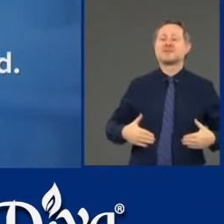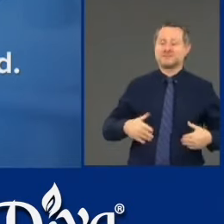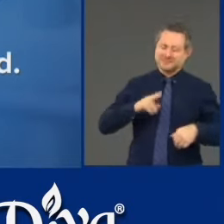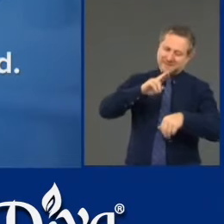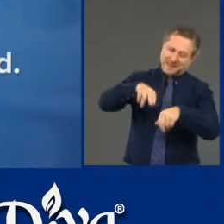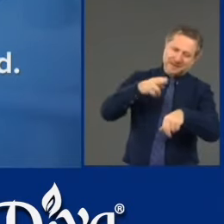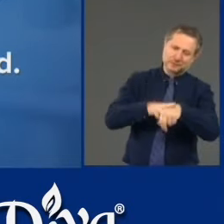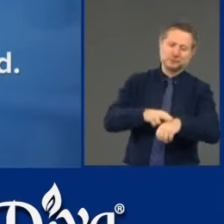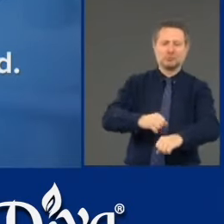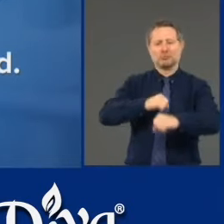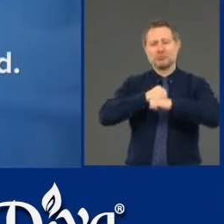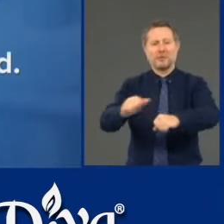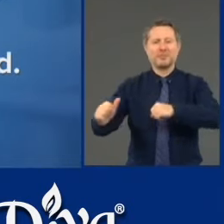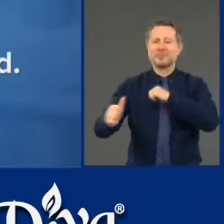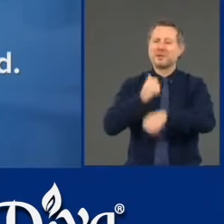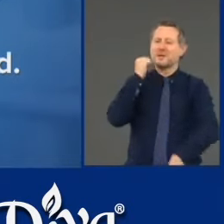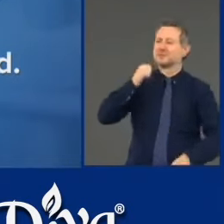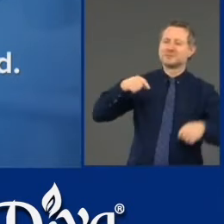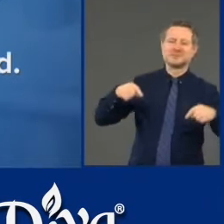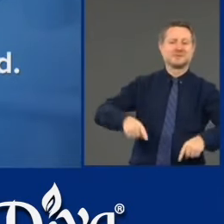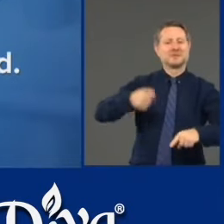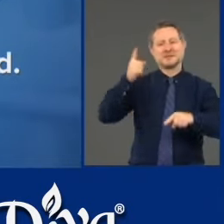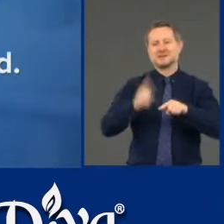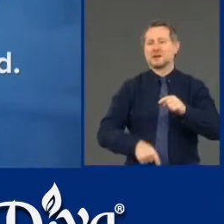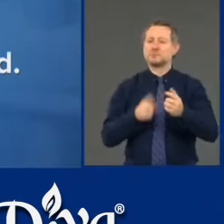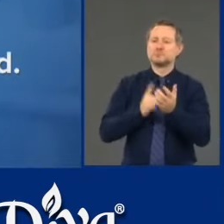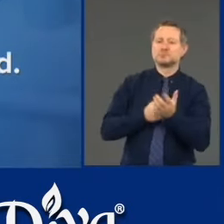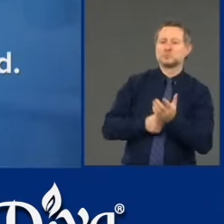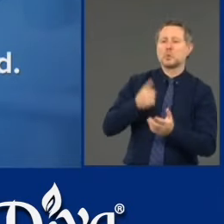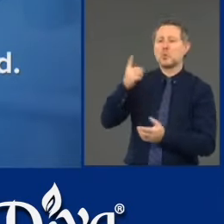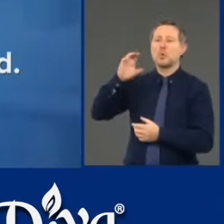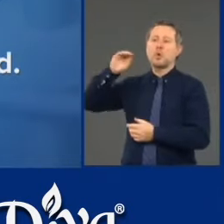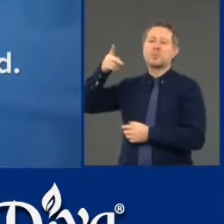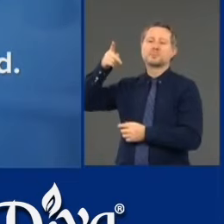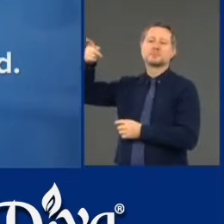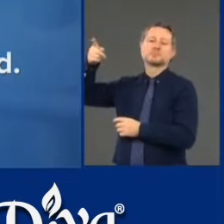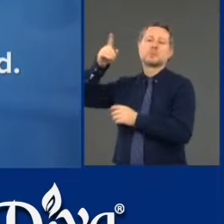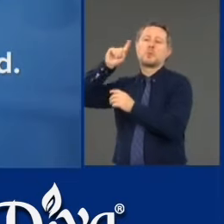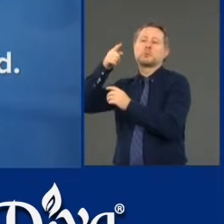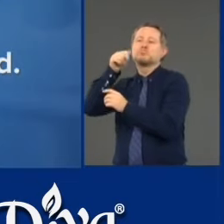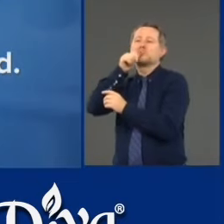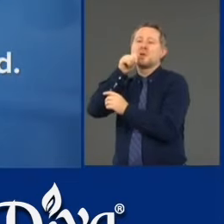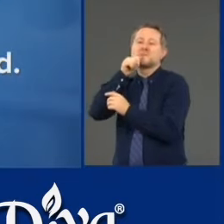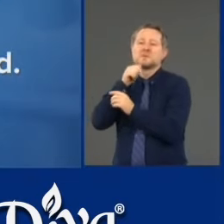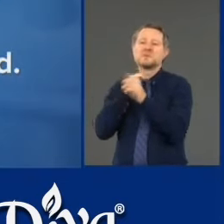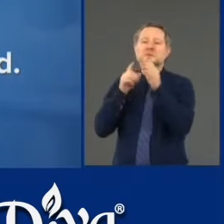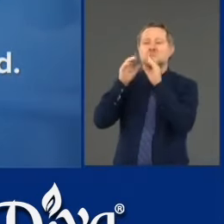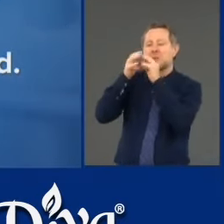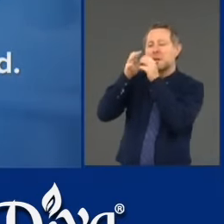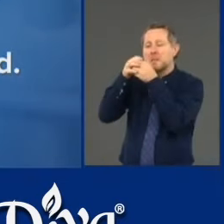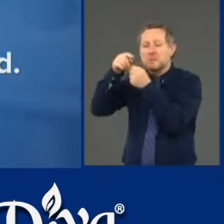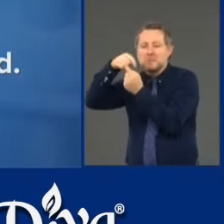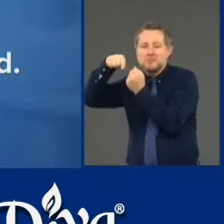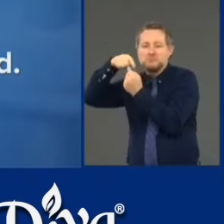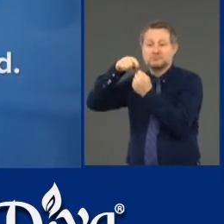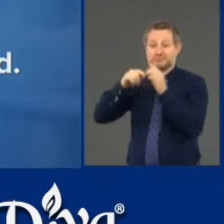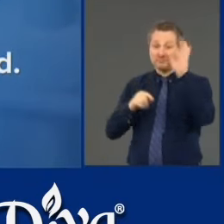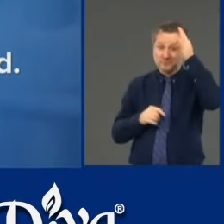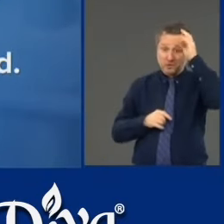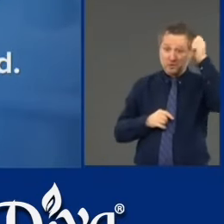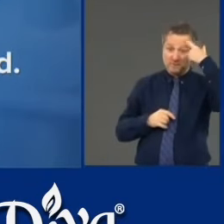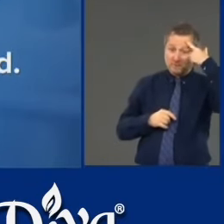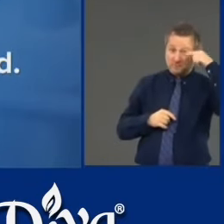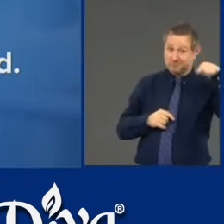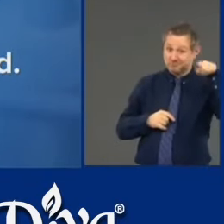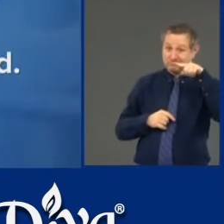corporation's privacy. If the federal government is bending over backwards and jumping through hoops to allow this company